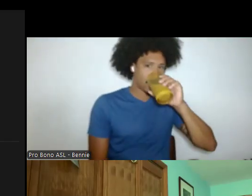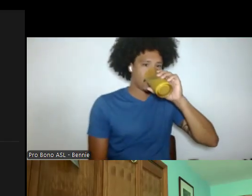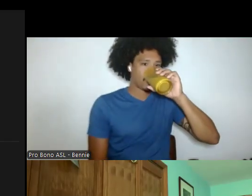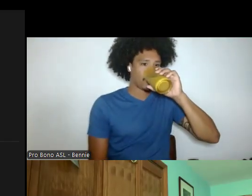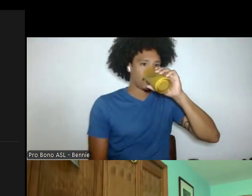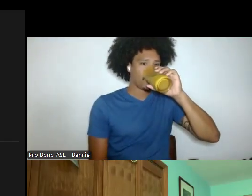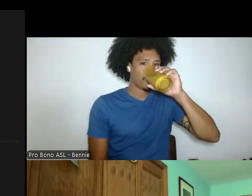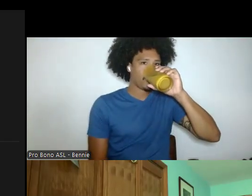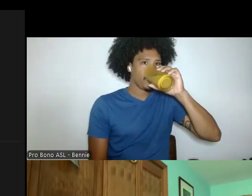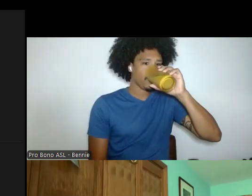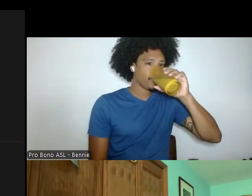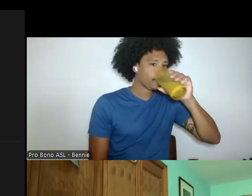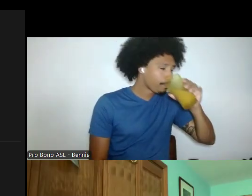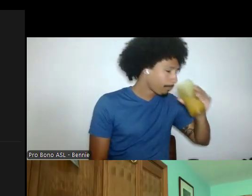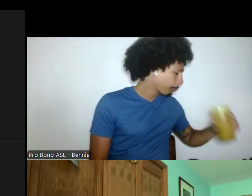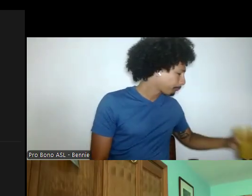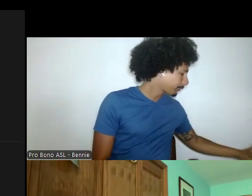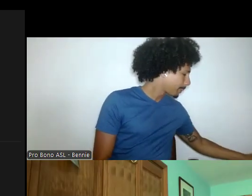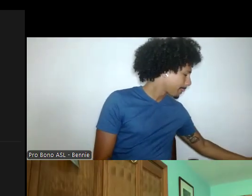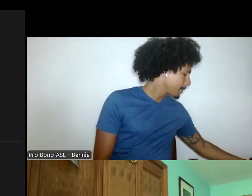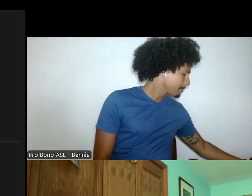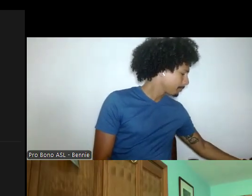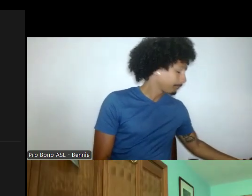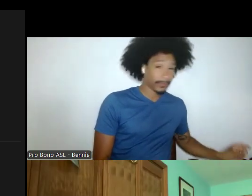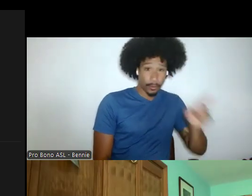all right, are you guys seeing my slides or are you seeing the presenter view?